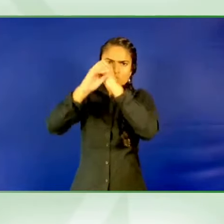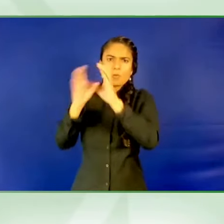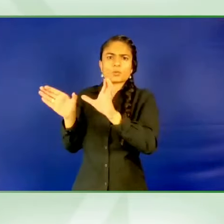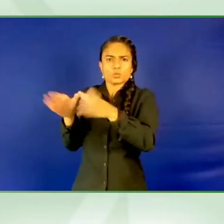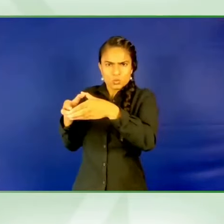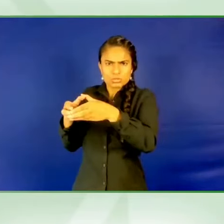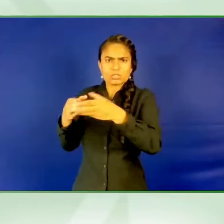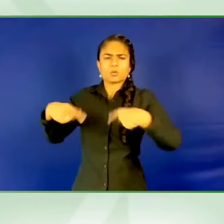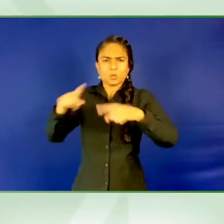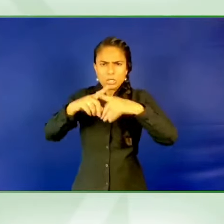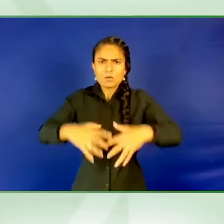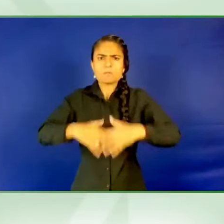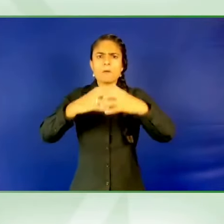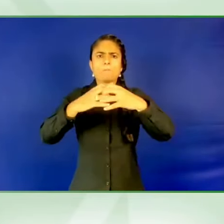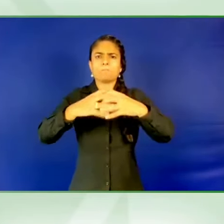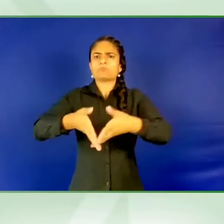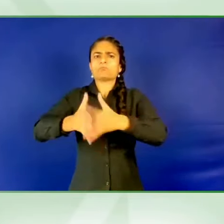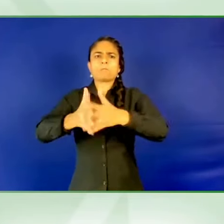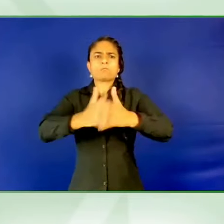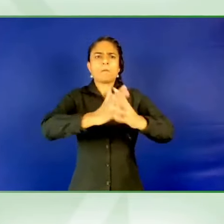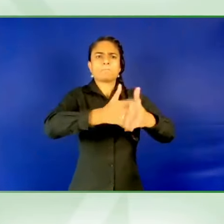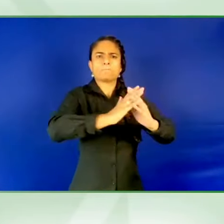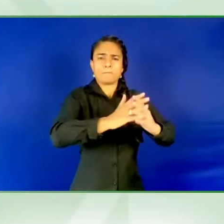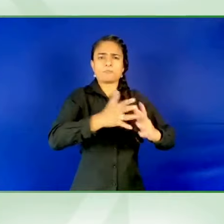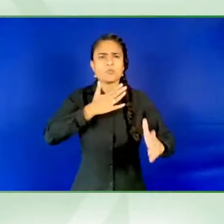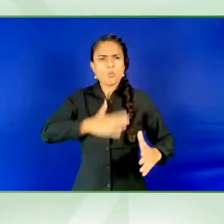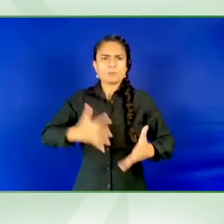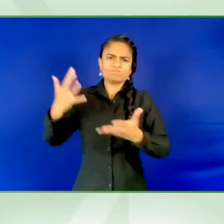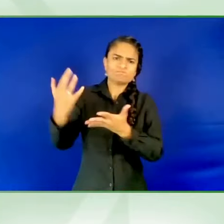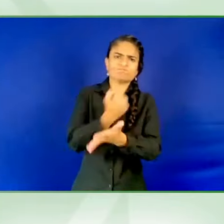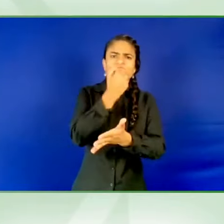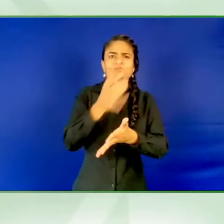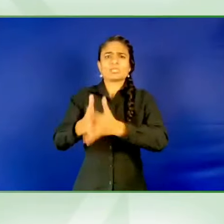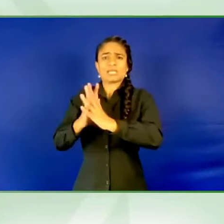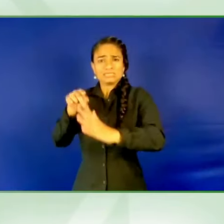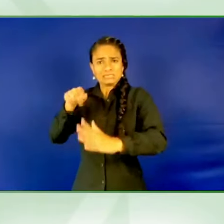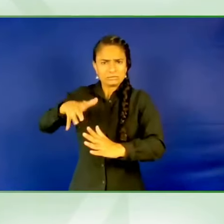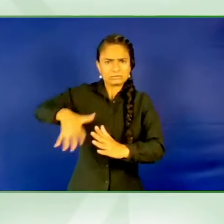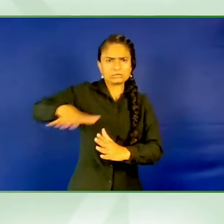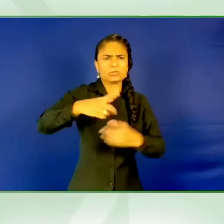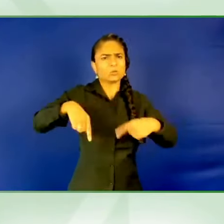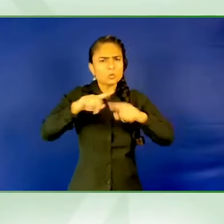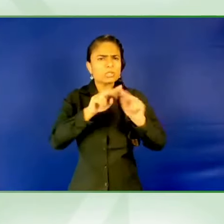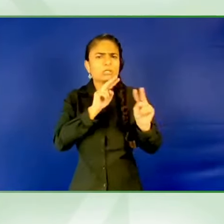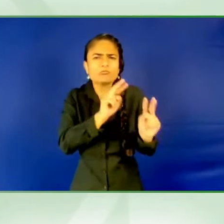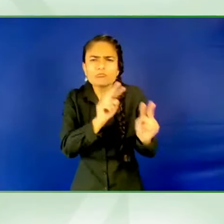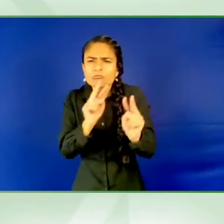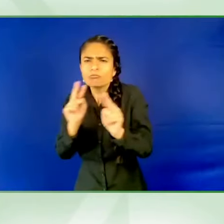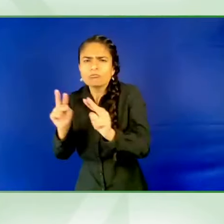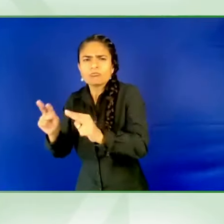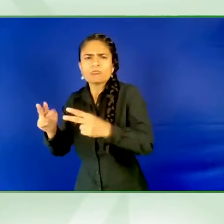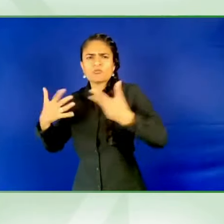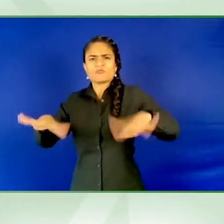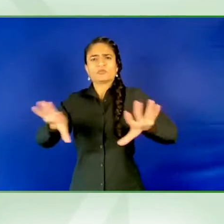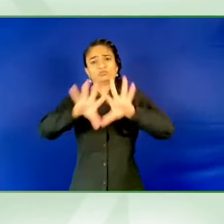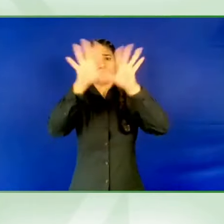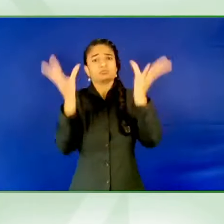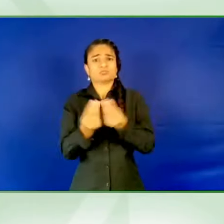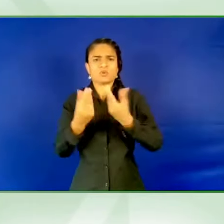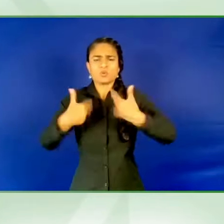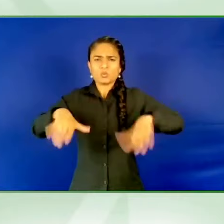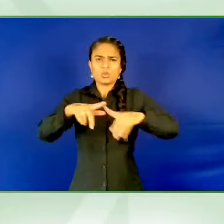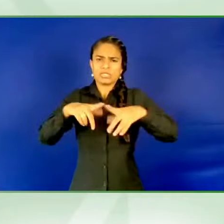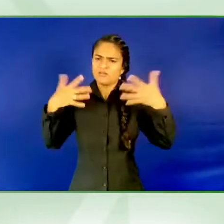and there's a lot of material on astrophysics, photography, that it's very